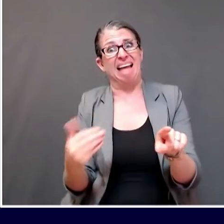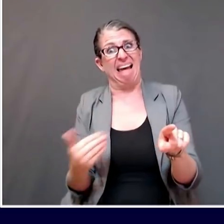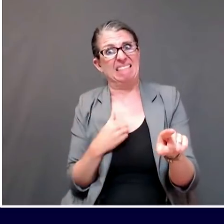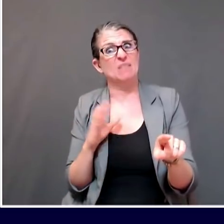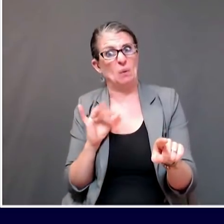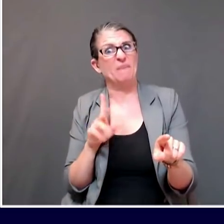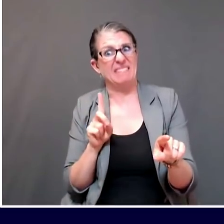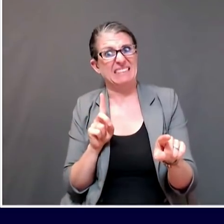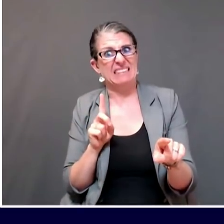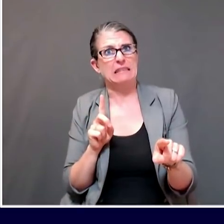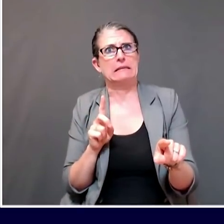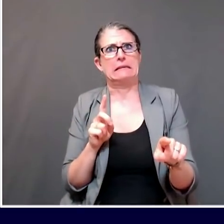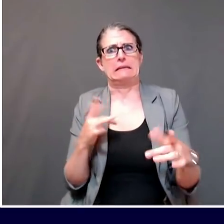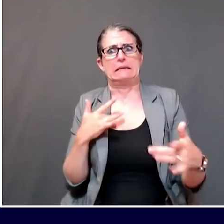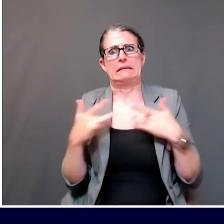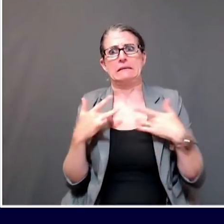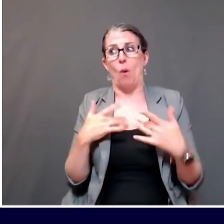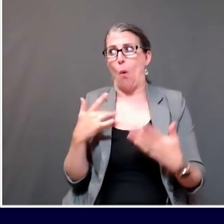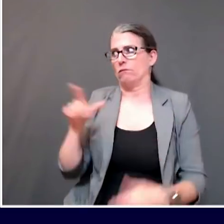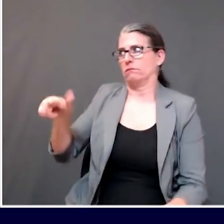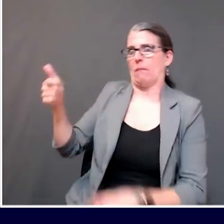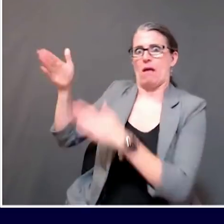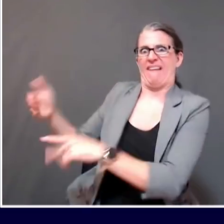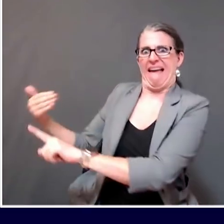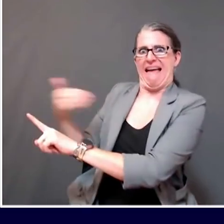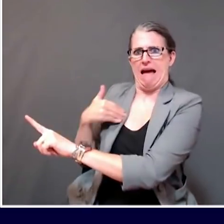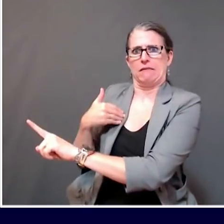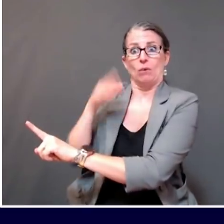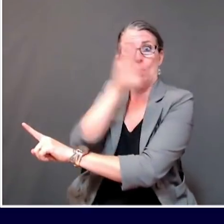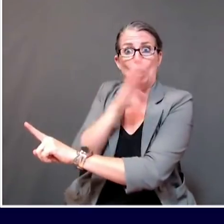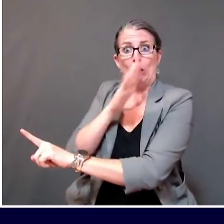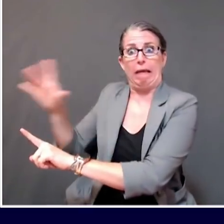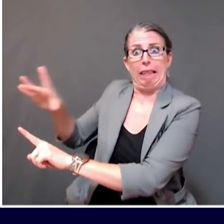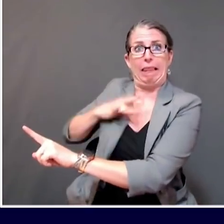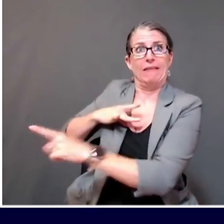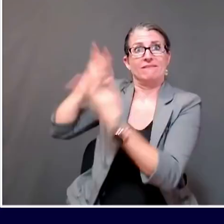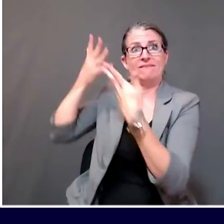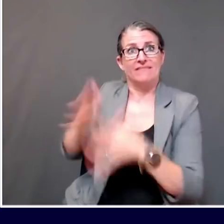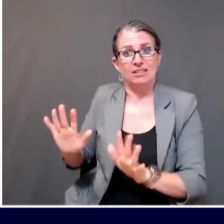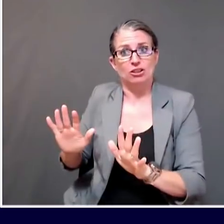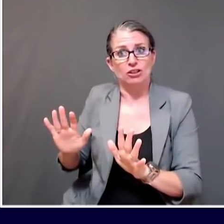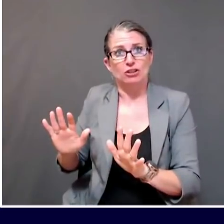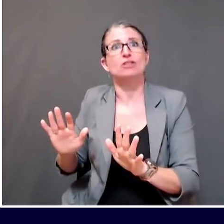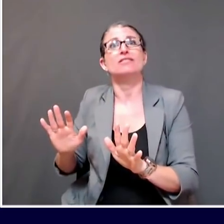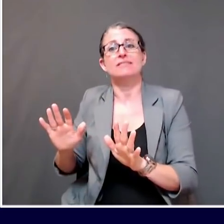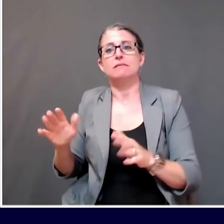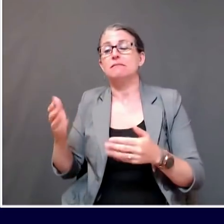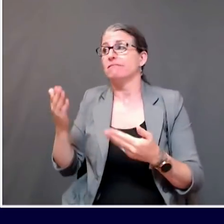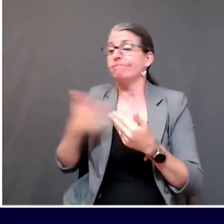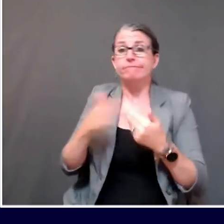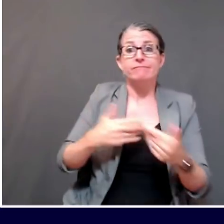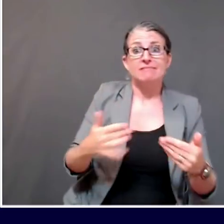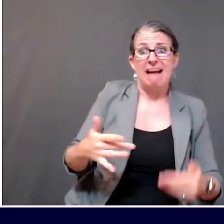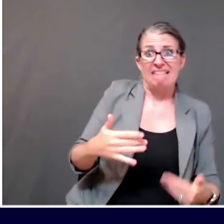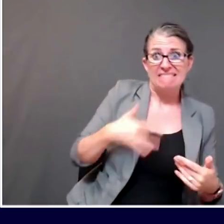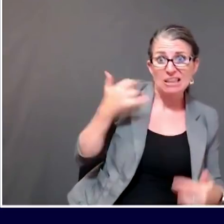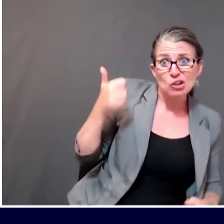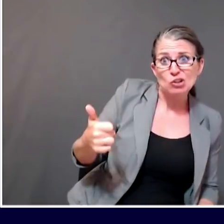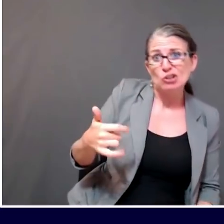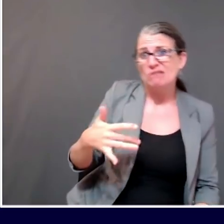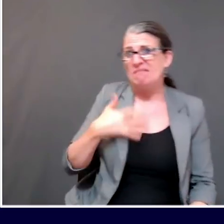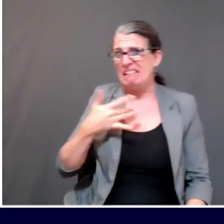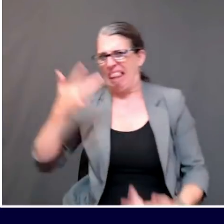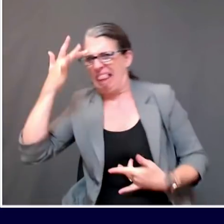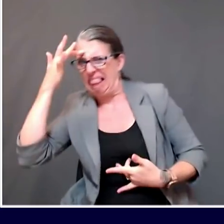the virus, with or without symptoms, as defined under the department's standing order. These